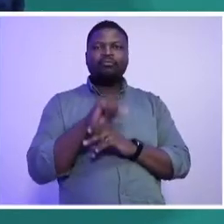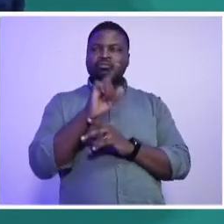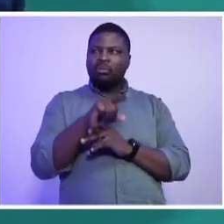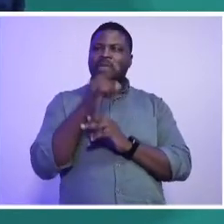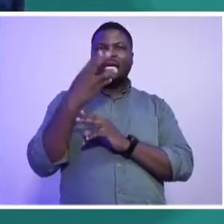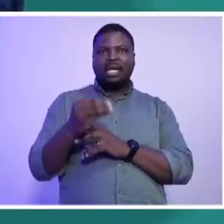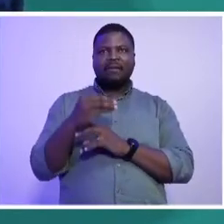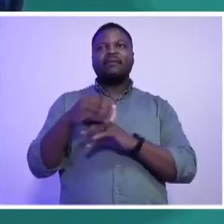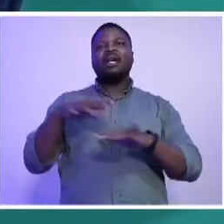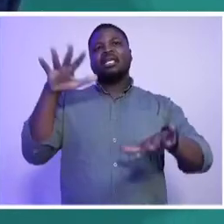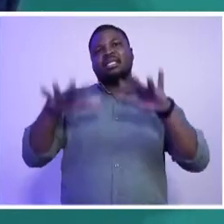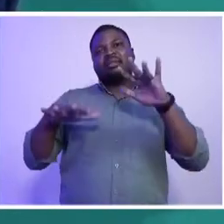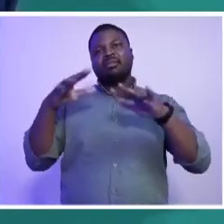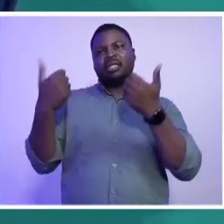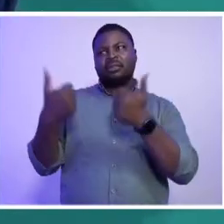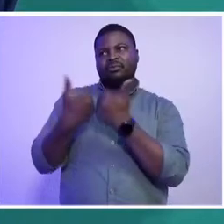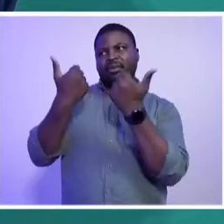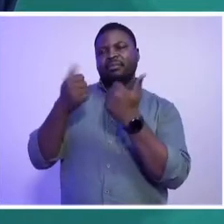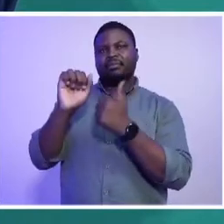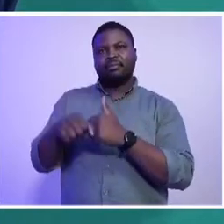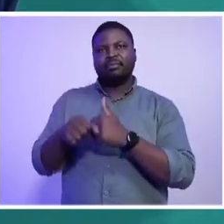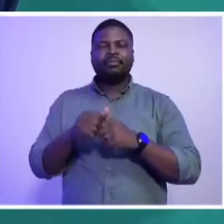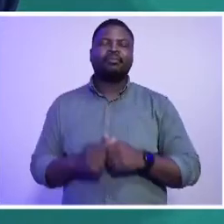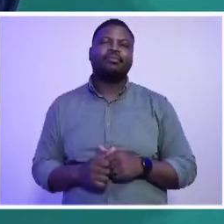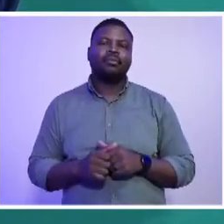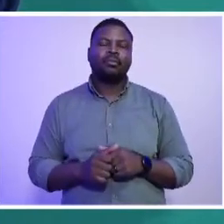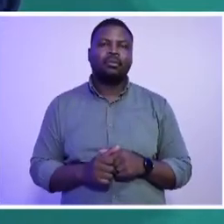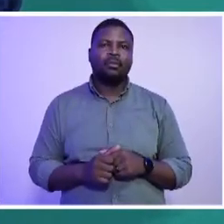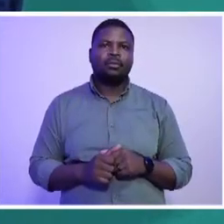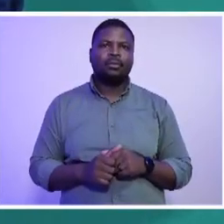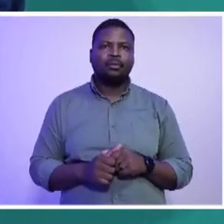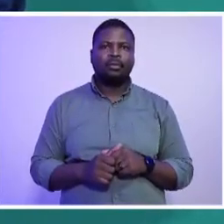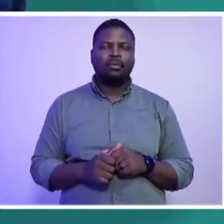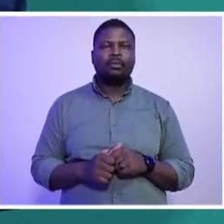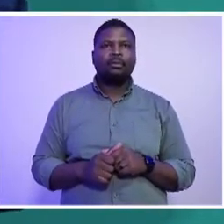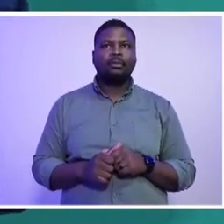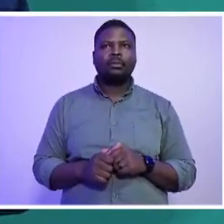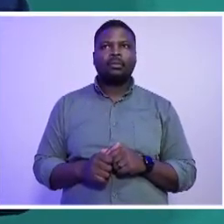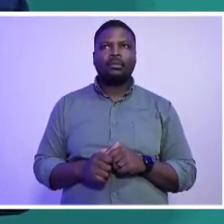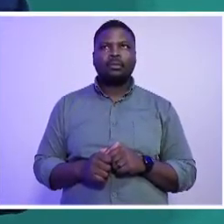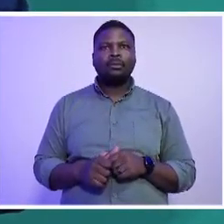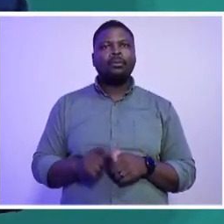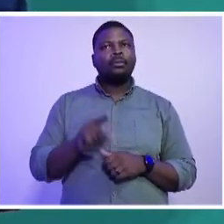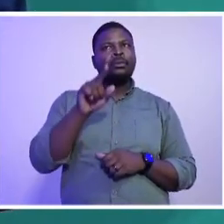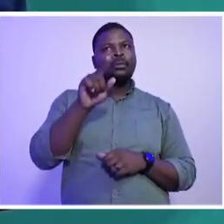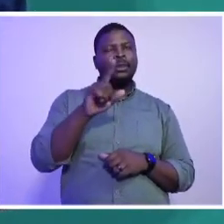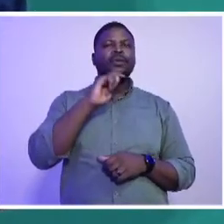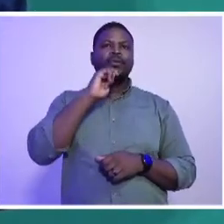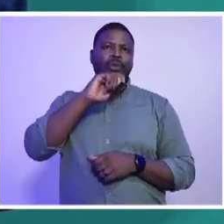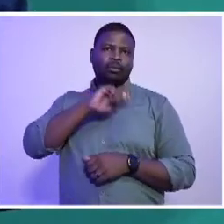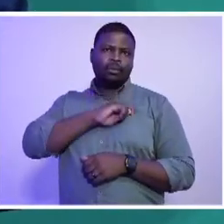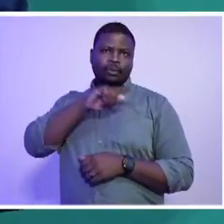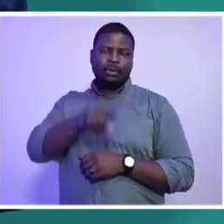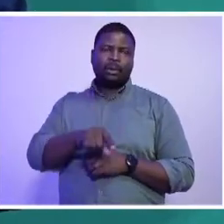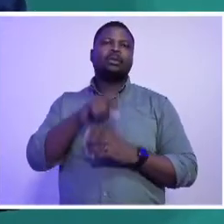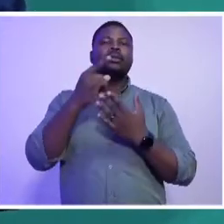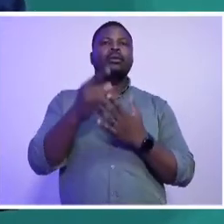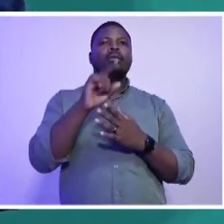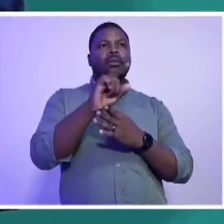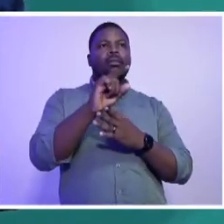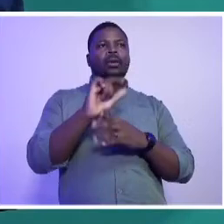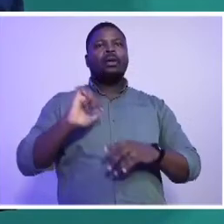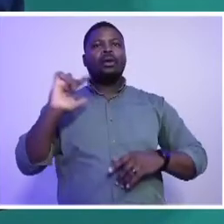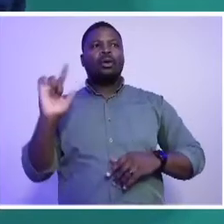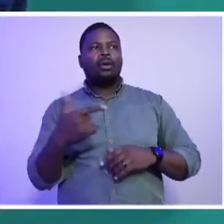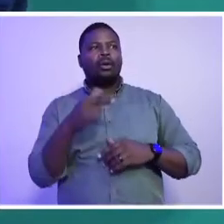challenges. Numbers don't lie. Indeed, the fact that all stakeholders raise similar challenges means